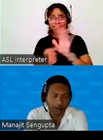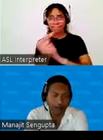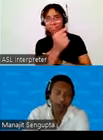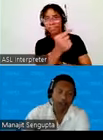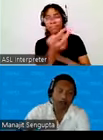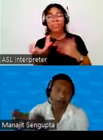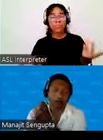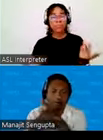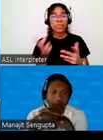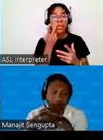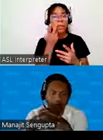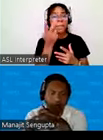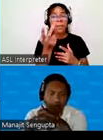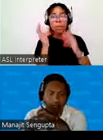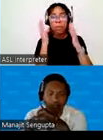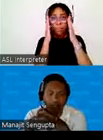solar